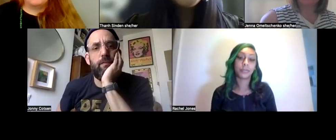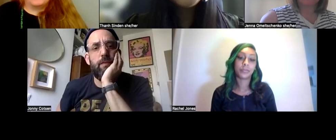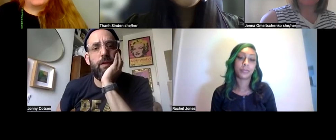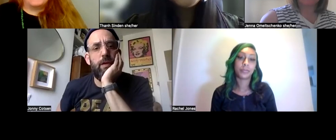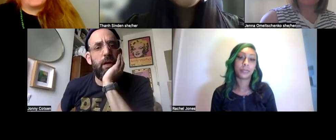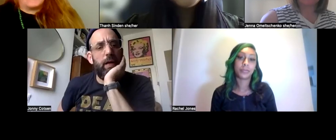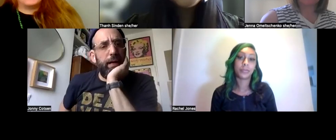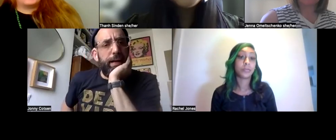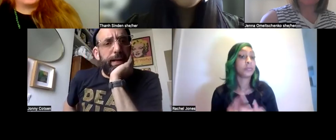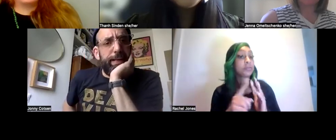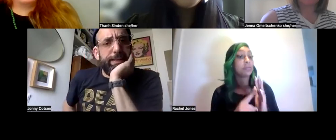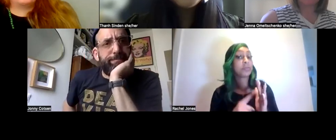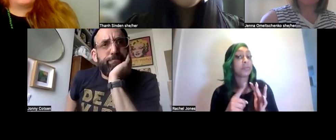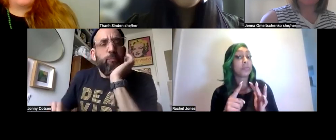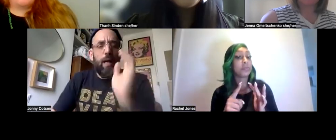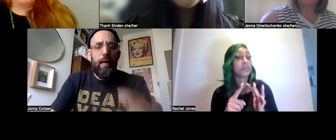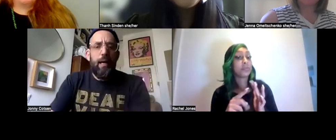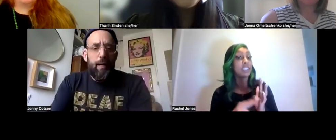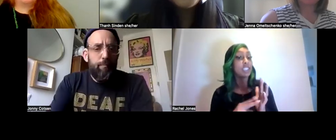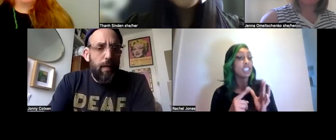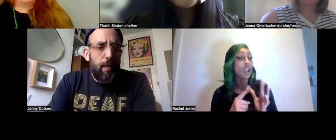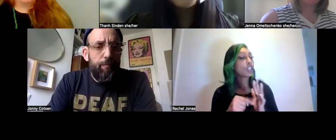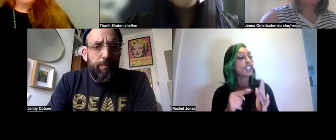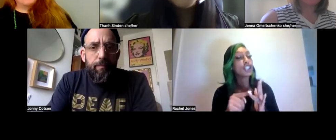Jenna or Jonny, did you want to add to that?